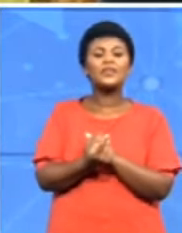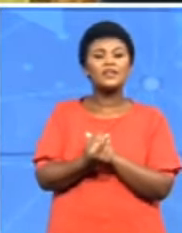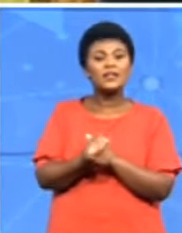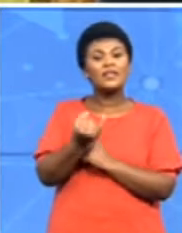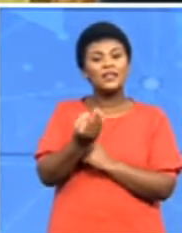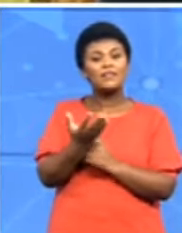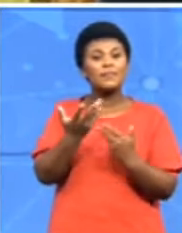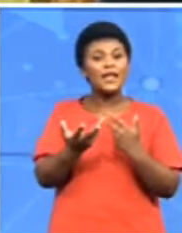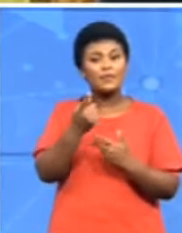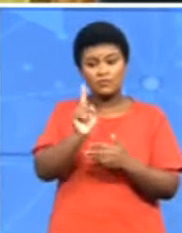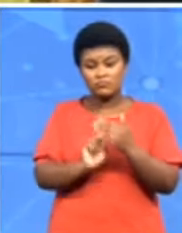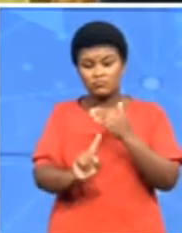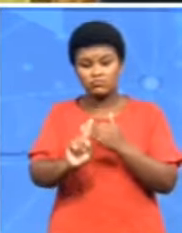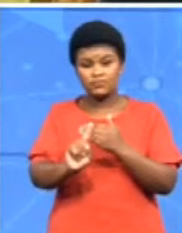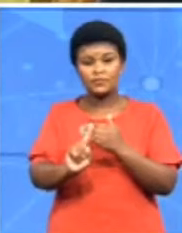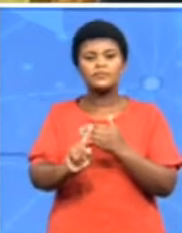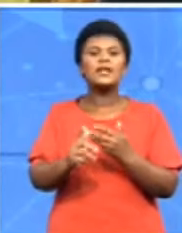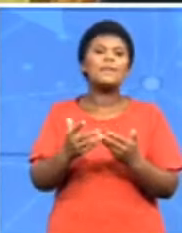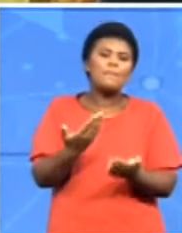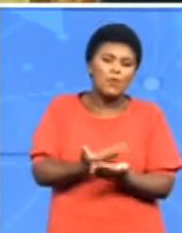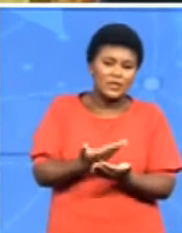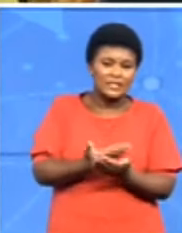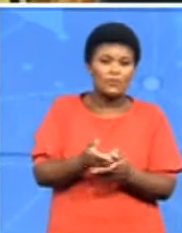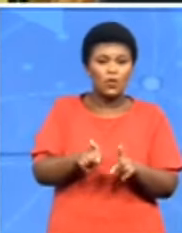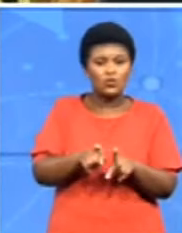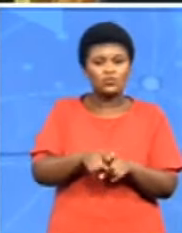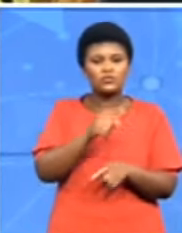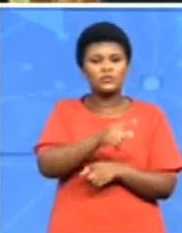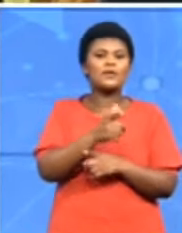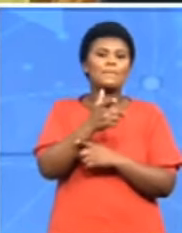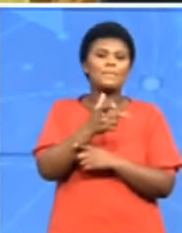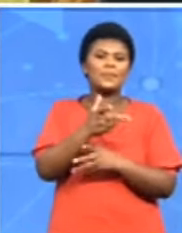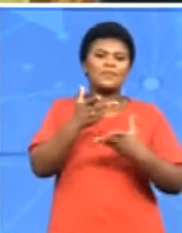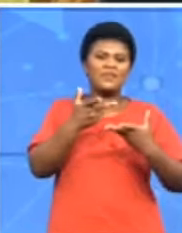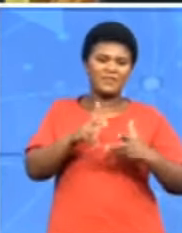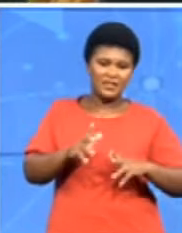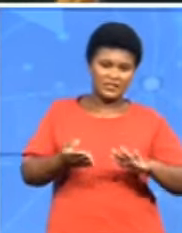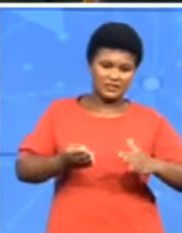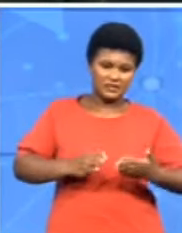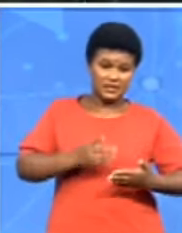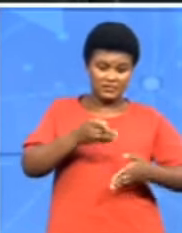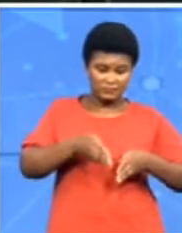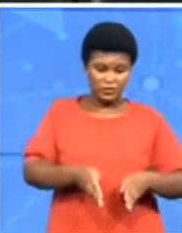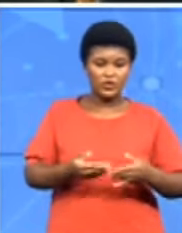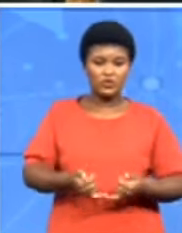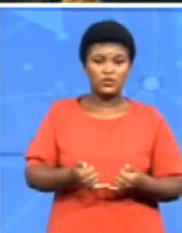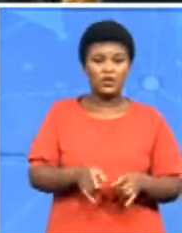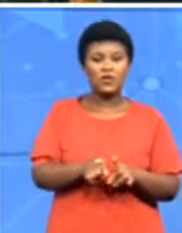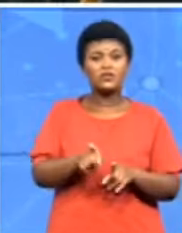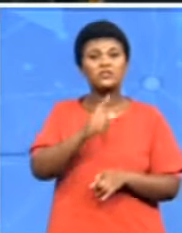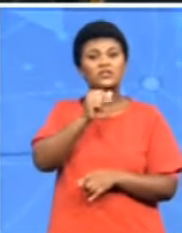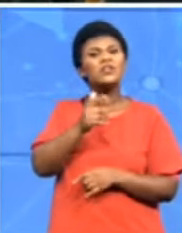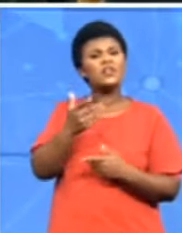know, maybe they would have been part of this burial here today. So they said they did hear some gunshots, but they